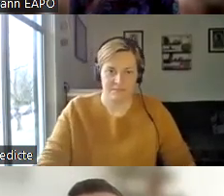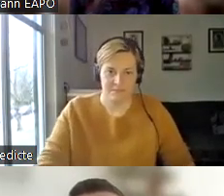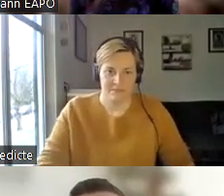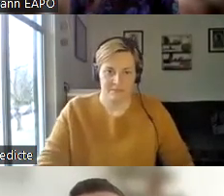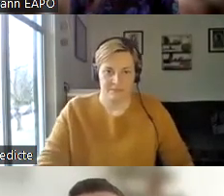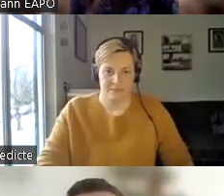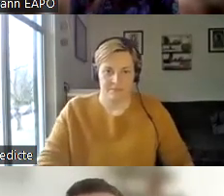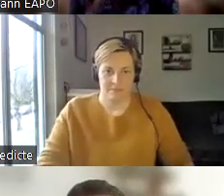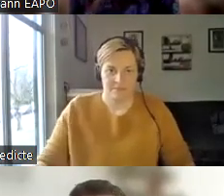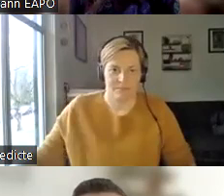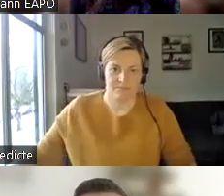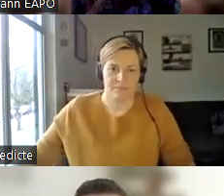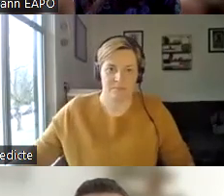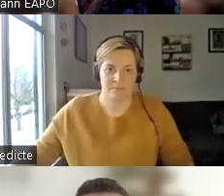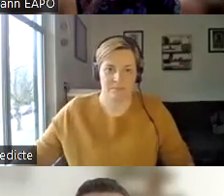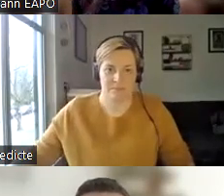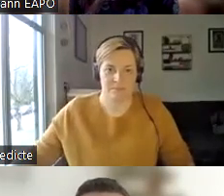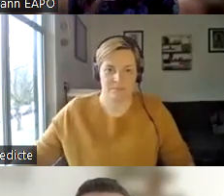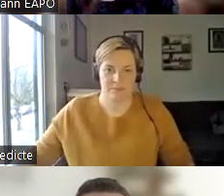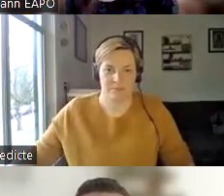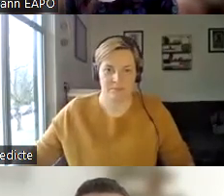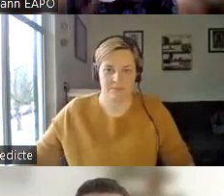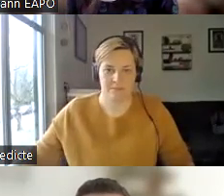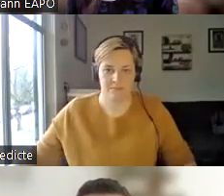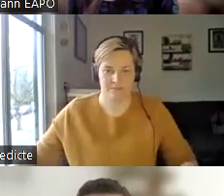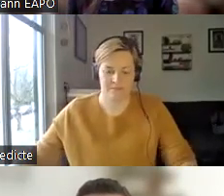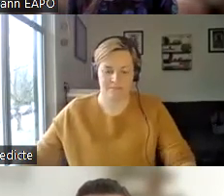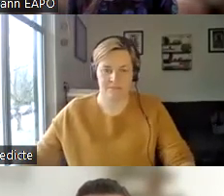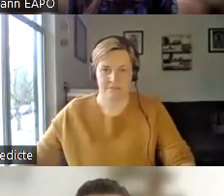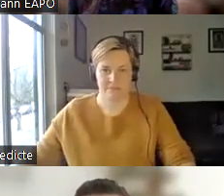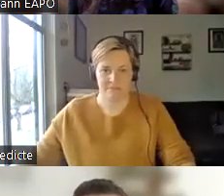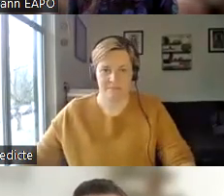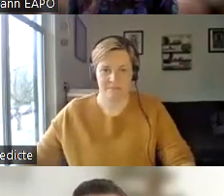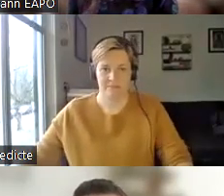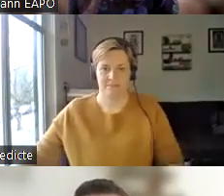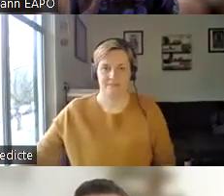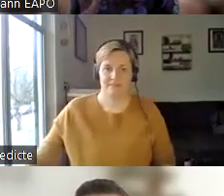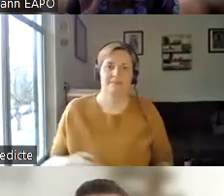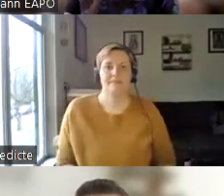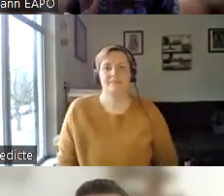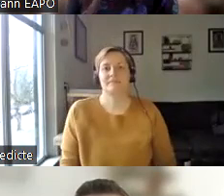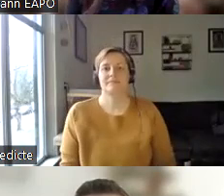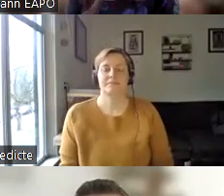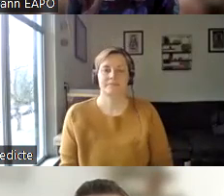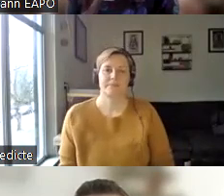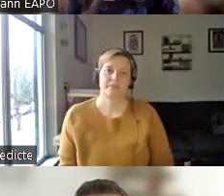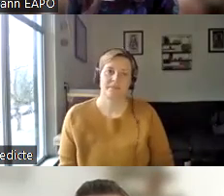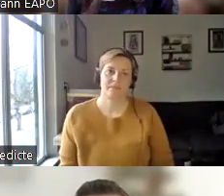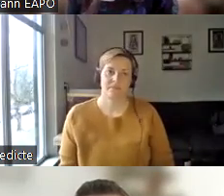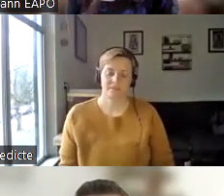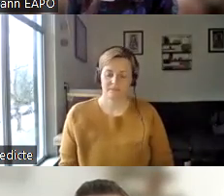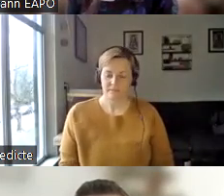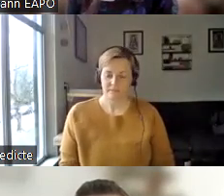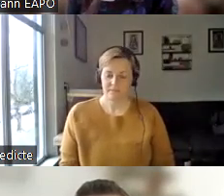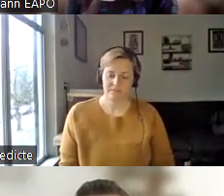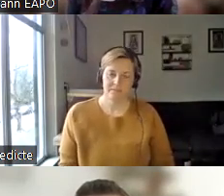from happening to yourselves. Before we get going, I'd like to provide our land acknowledgement. We acknowledge that we gather on